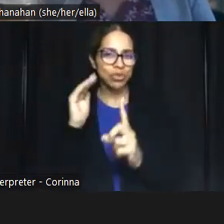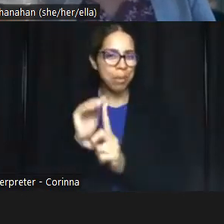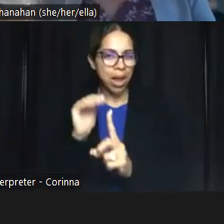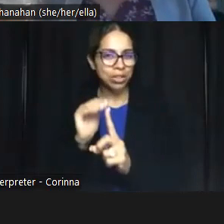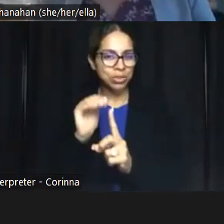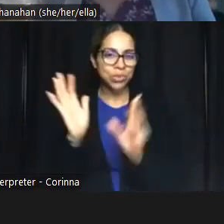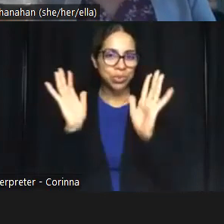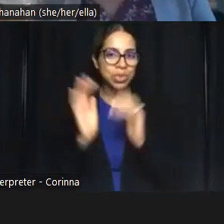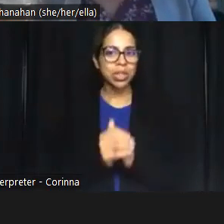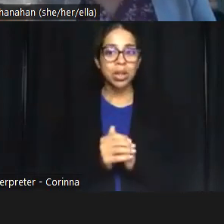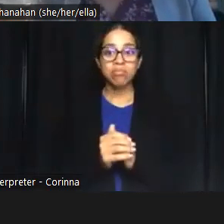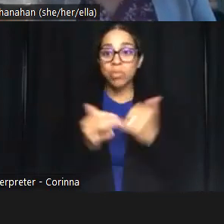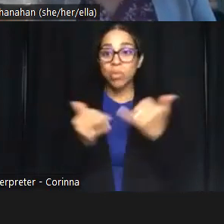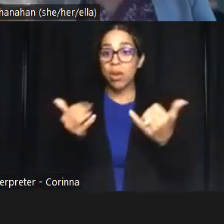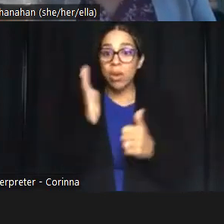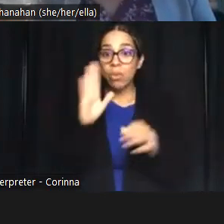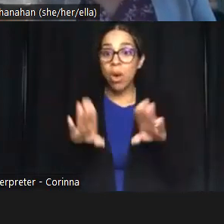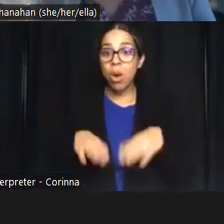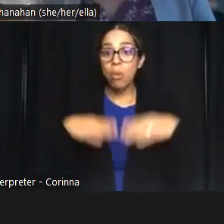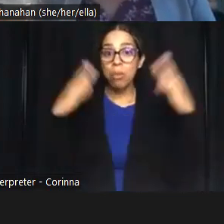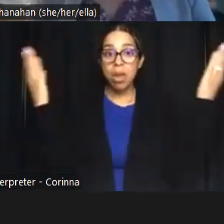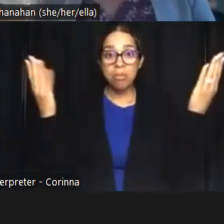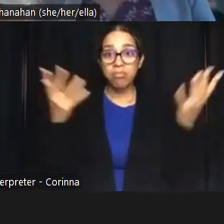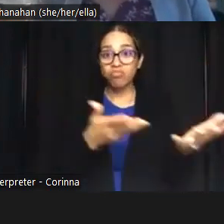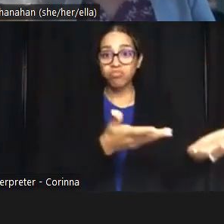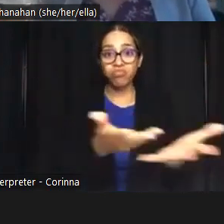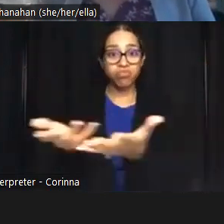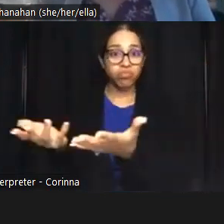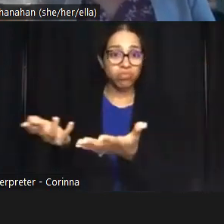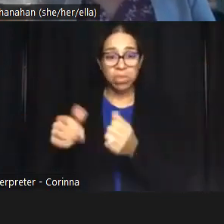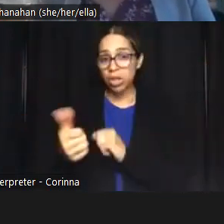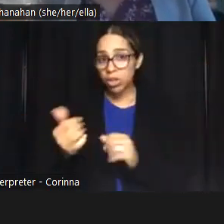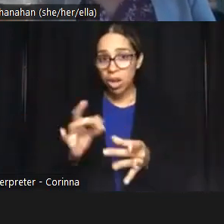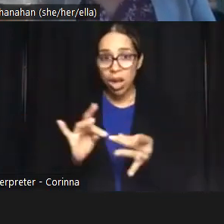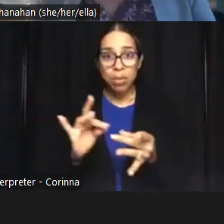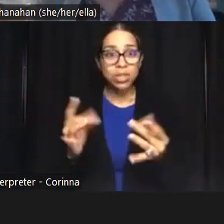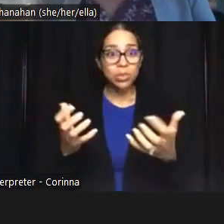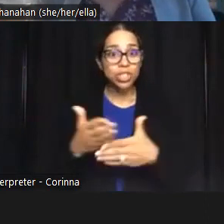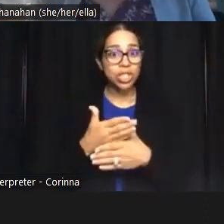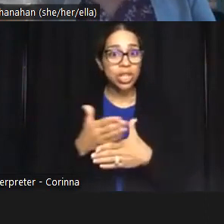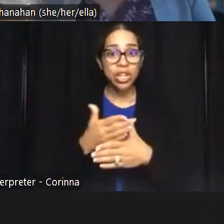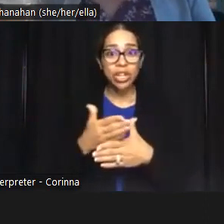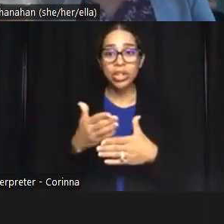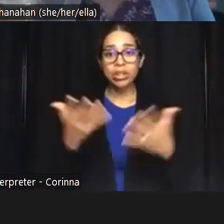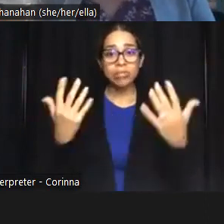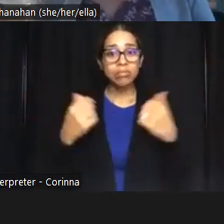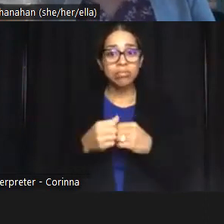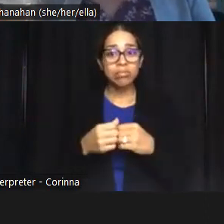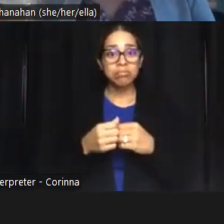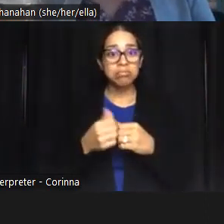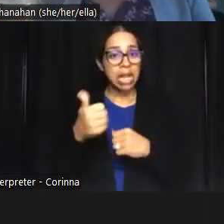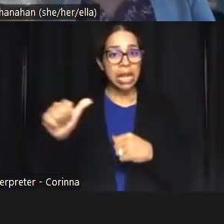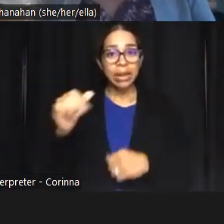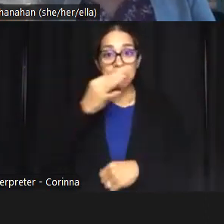that. And then I'll just open it up if anyone has any other comments they'd like to share, or any upcoming events or